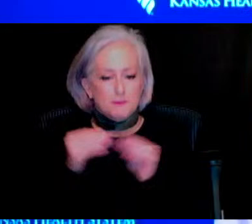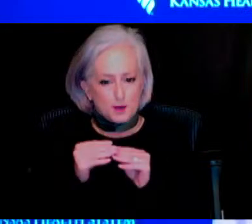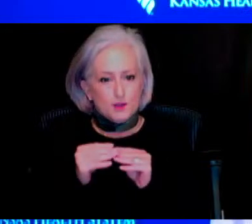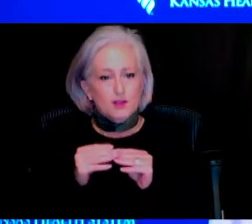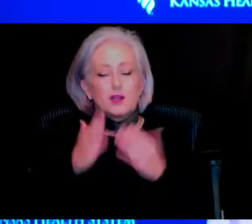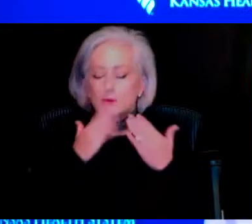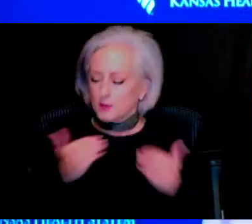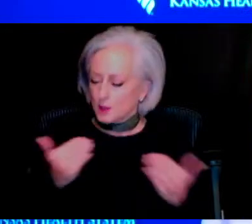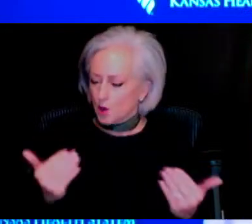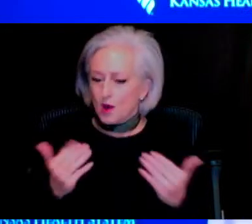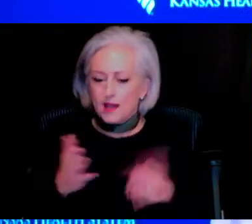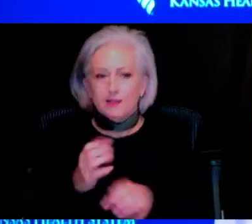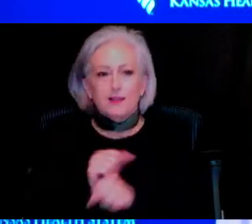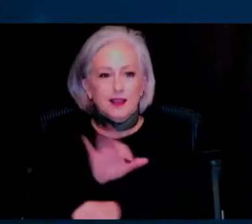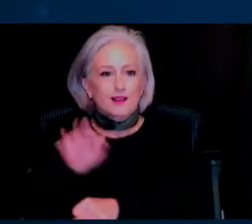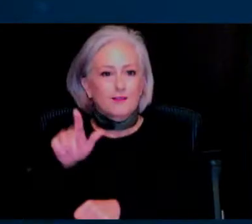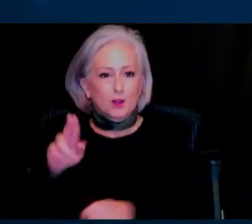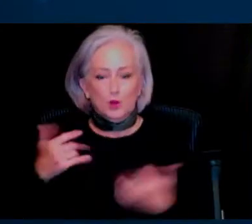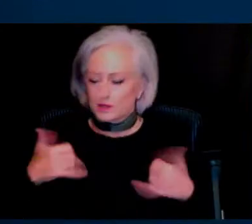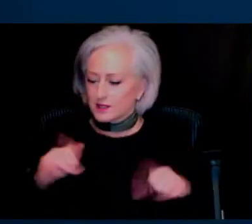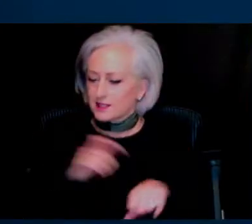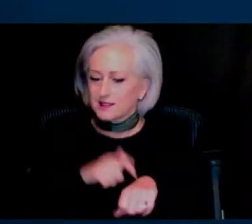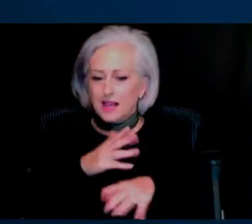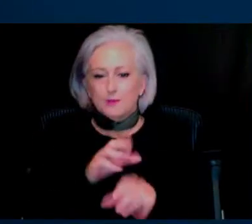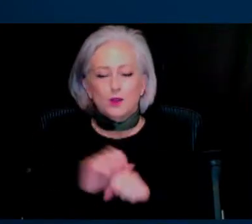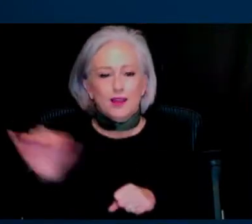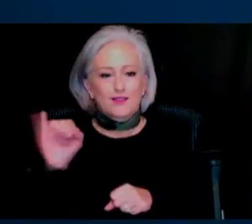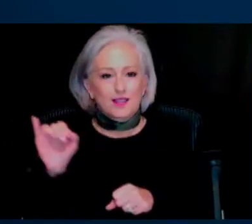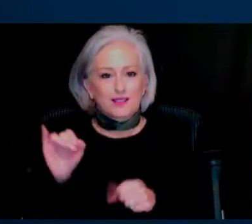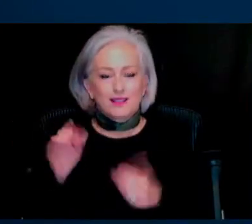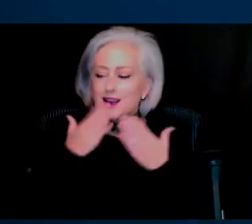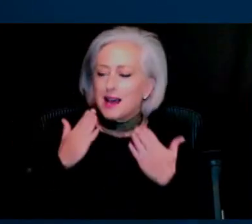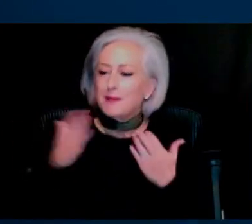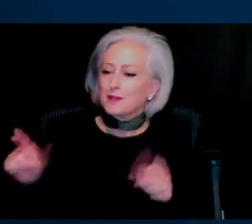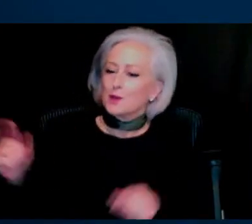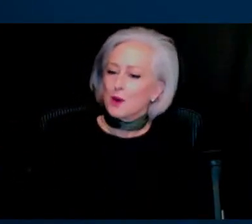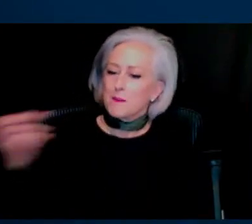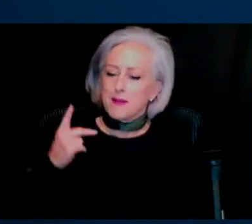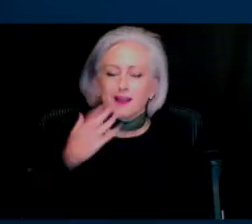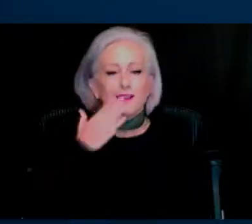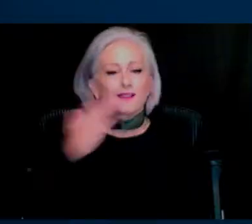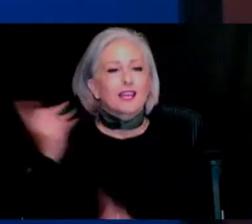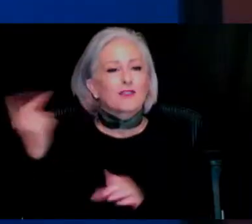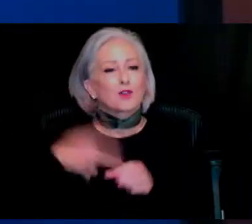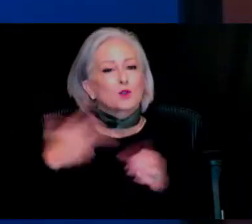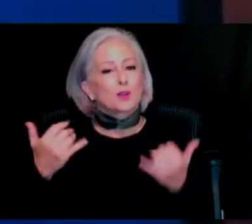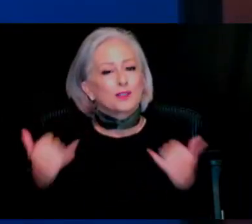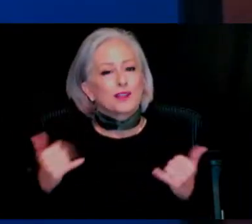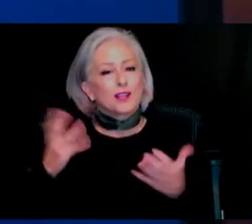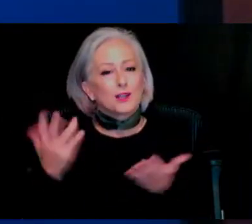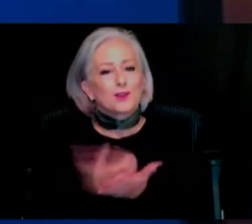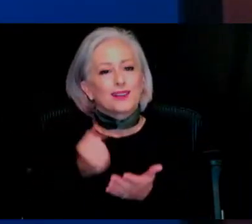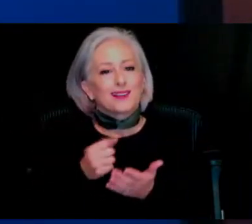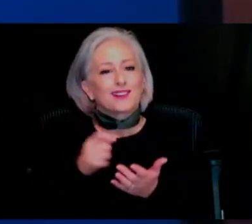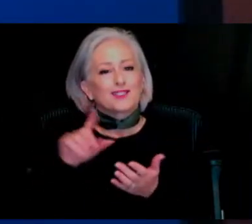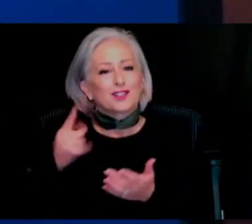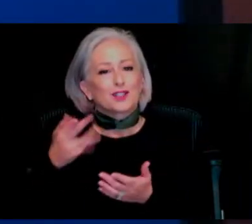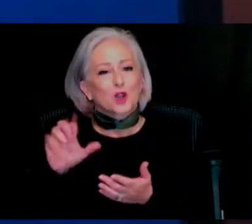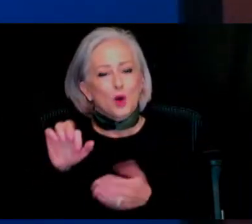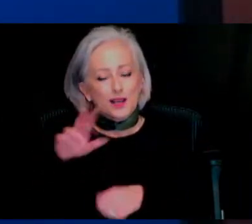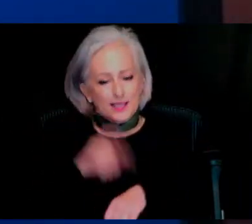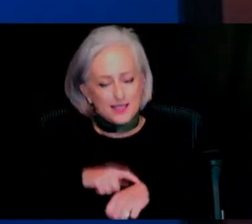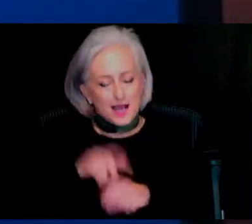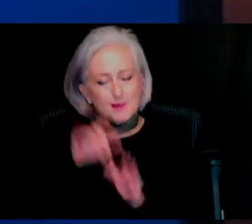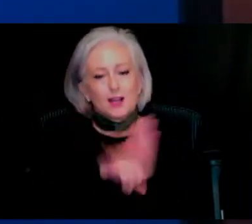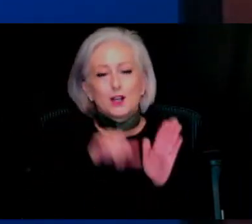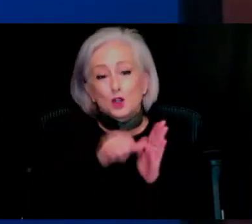to get protection. All right, Dr. Hawkinson, thanks. Glad you're back. All right, and thank you all for being with us today. And don't forget, you can catch our show anytime on YouTube and on